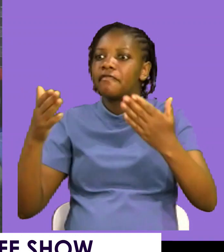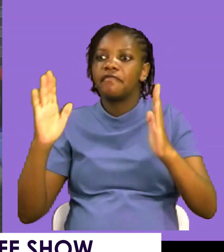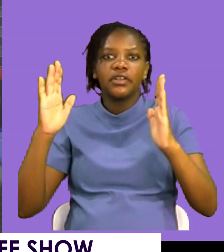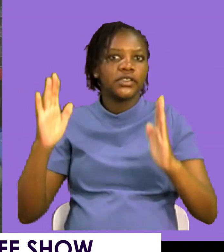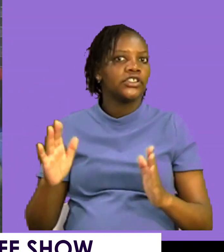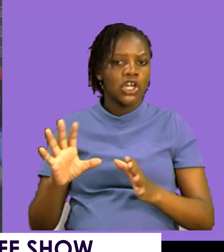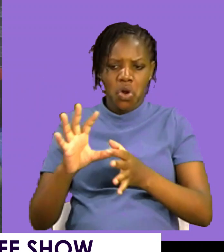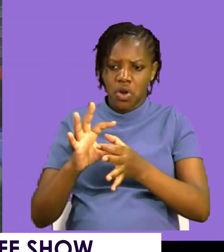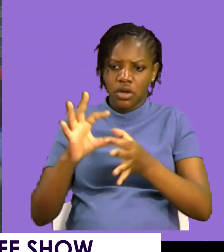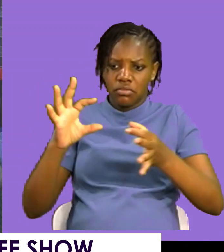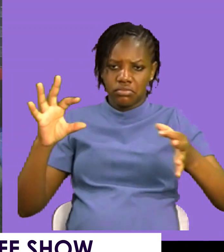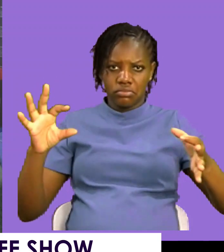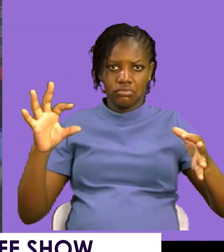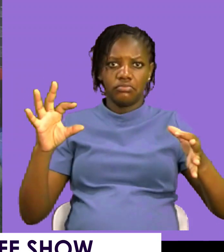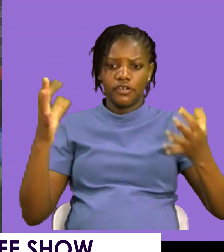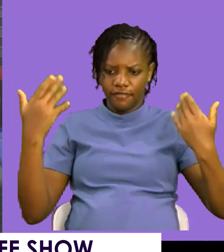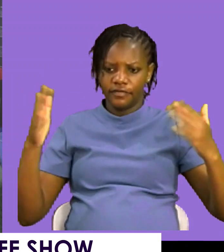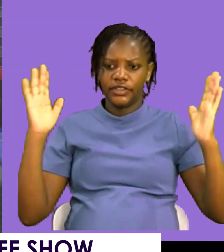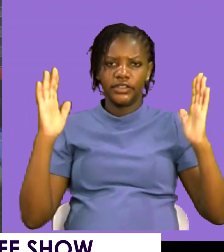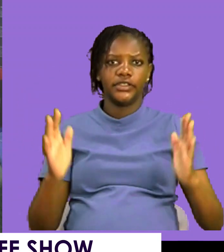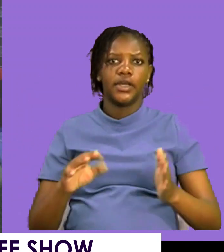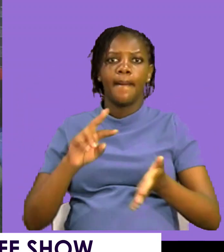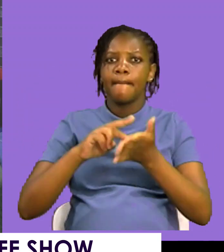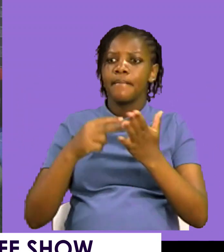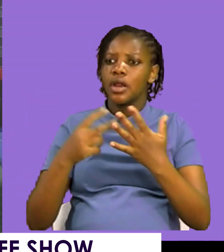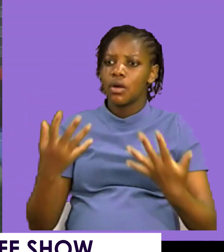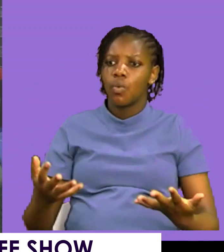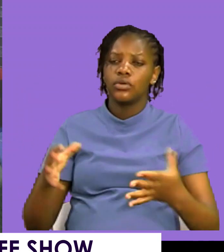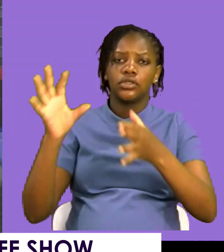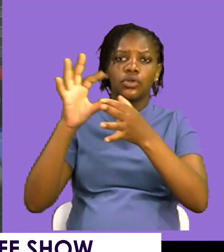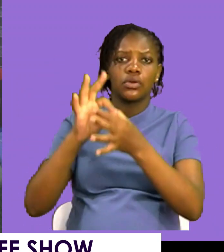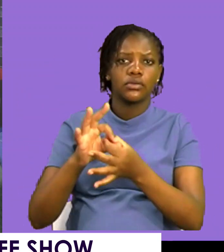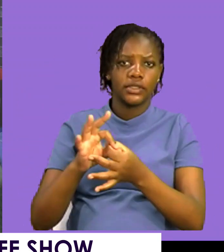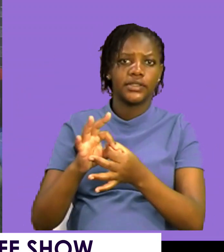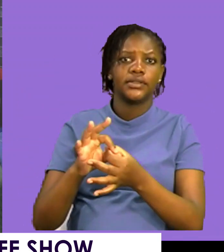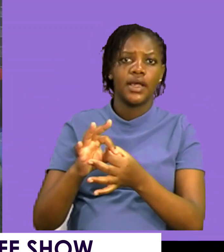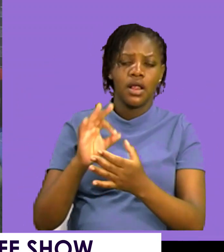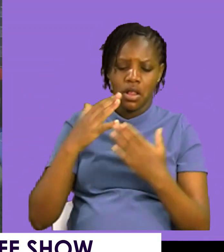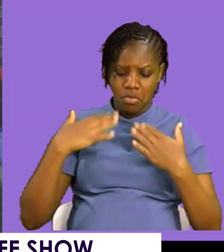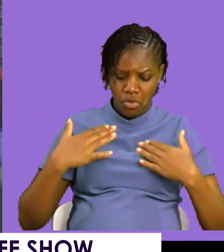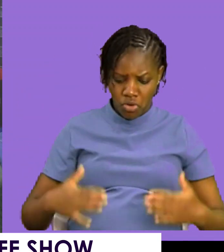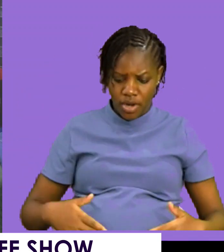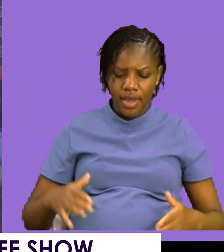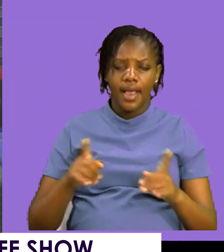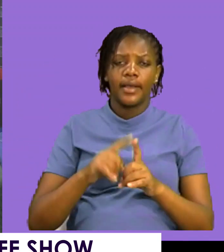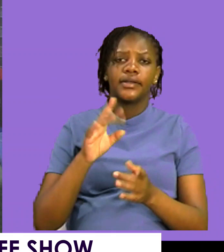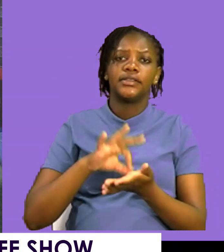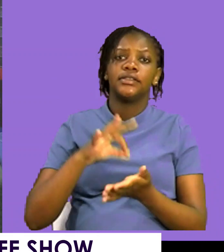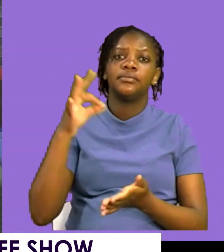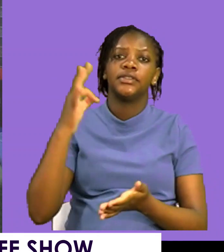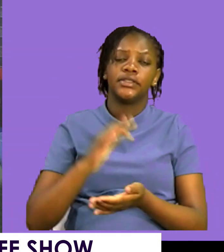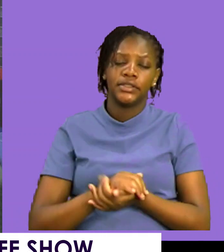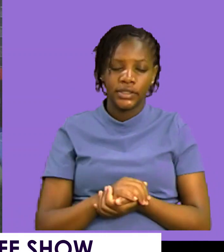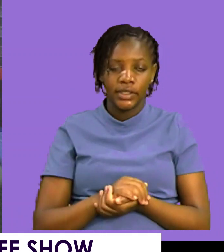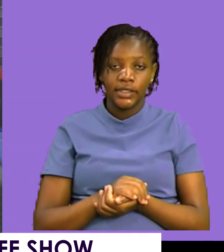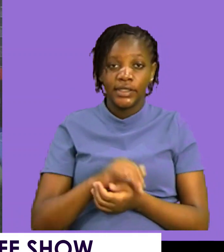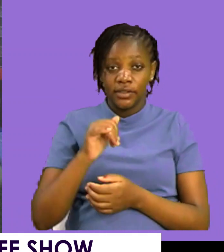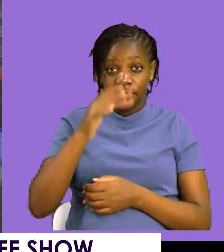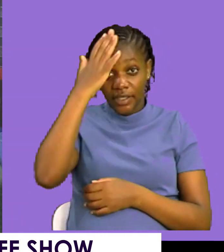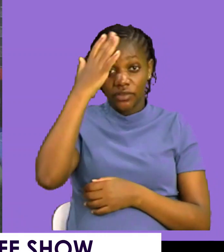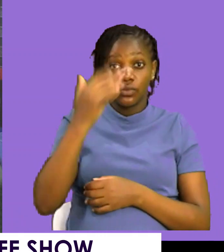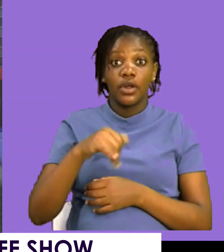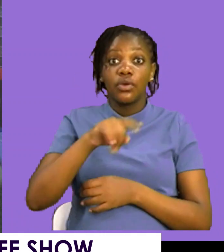The connection is the soul. It connects the body and the spirit. That is why we